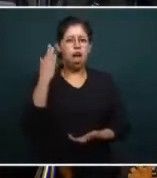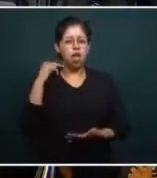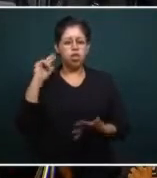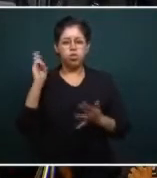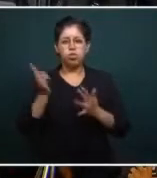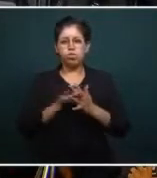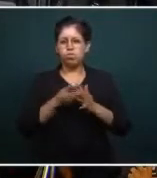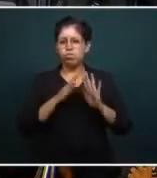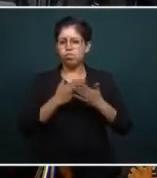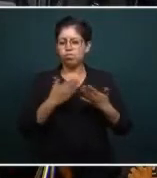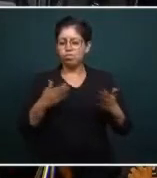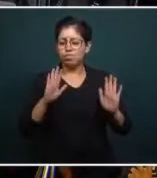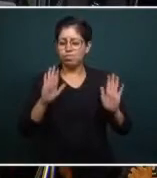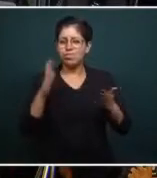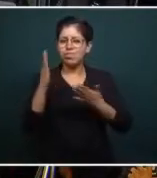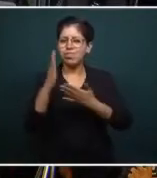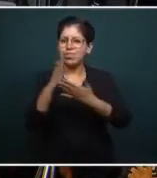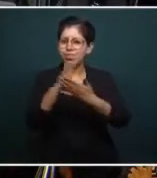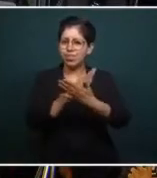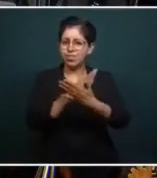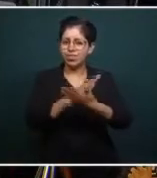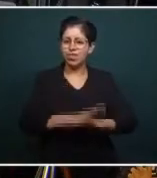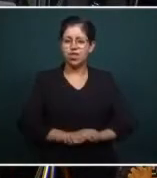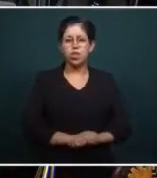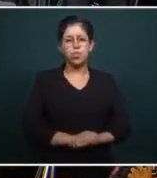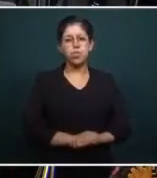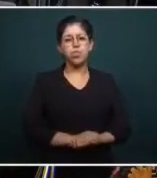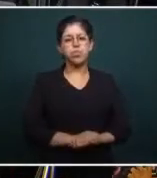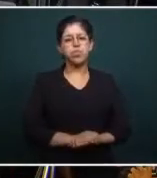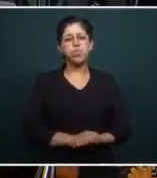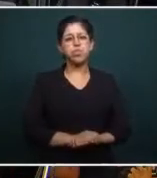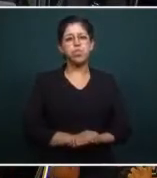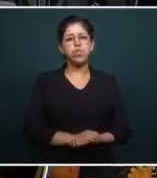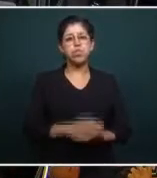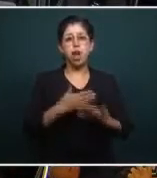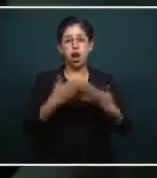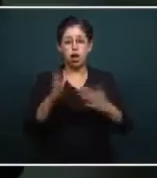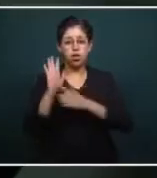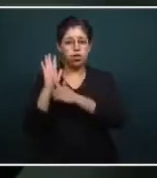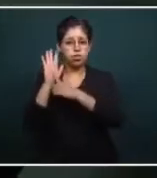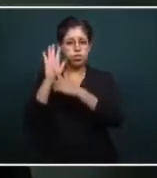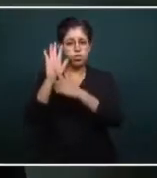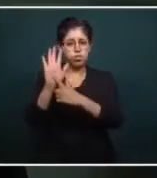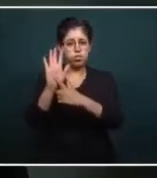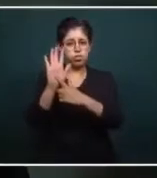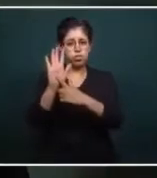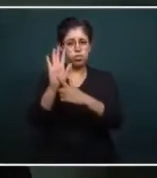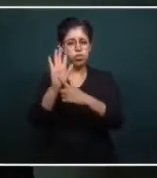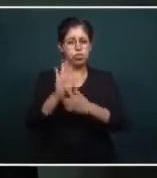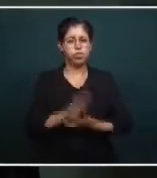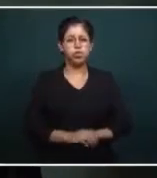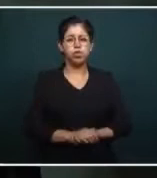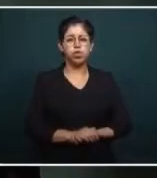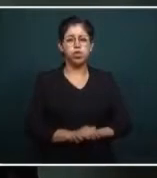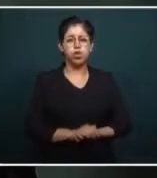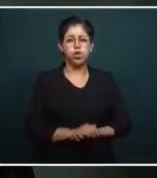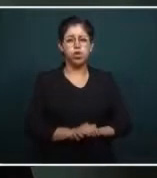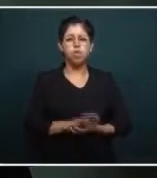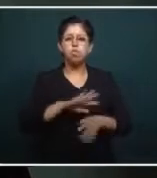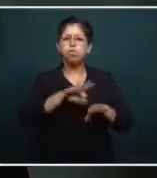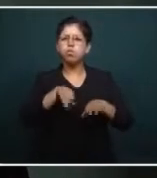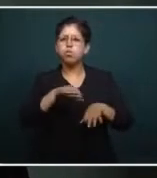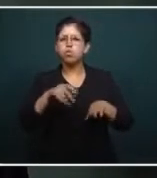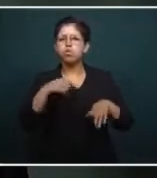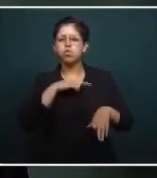decrease, where it has to do with painful homicides. So I also want to show you the